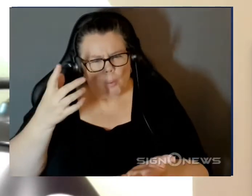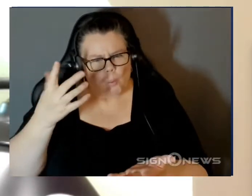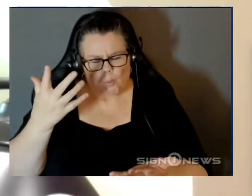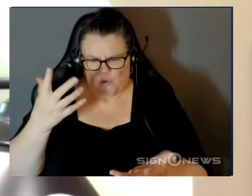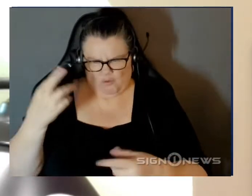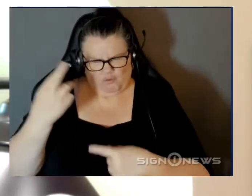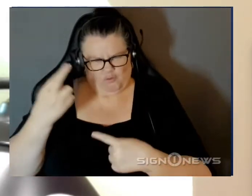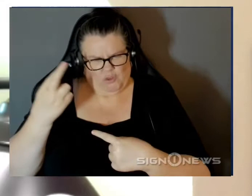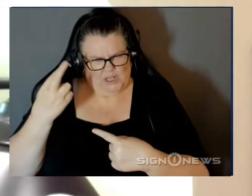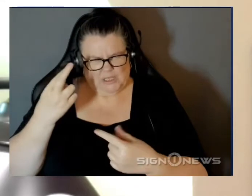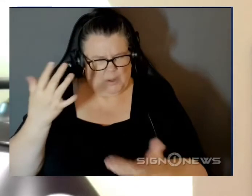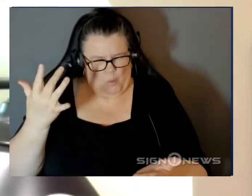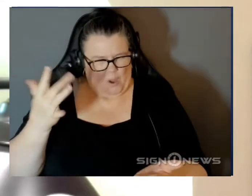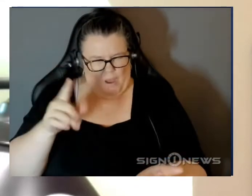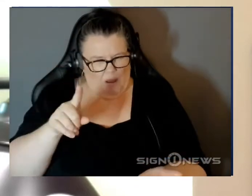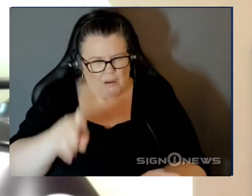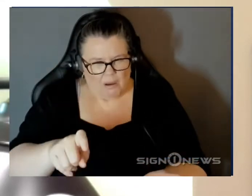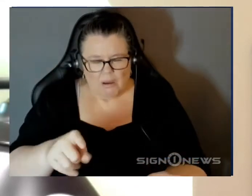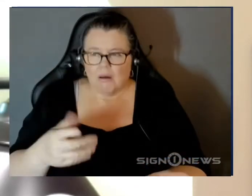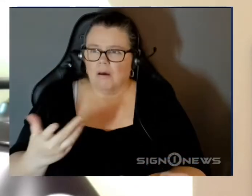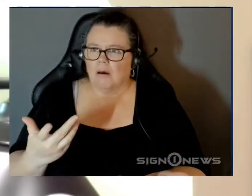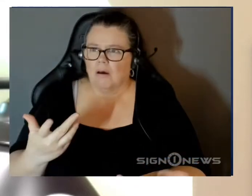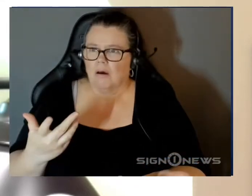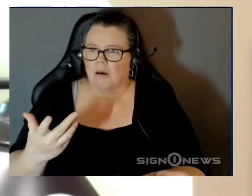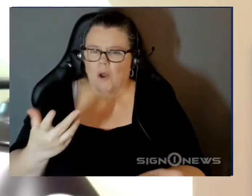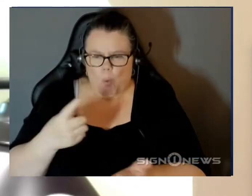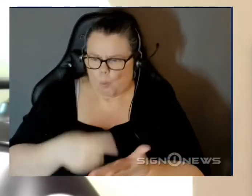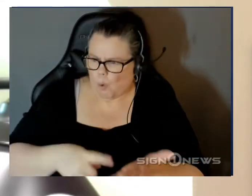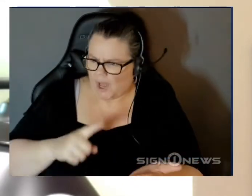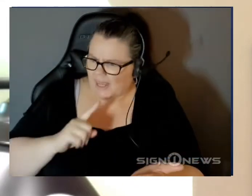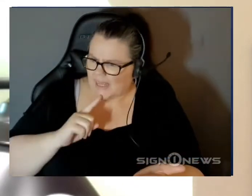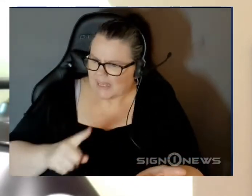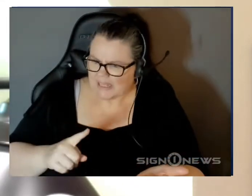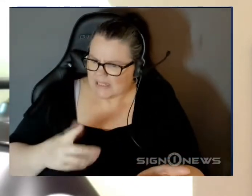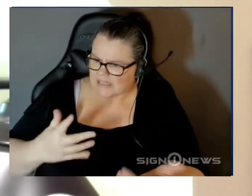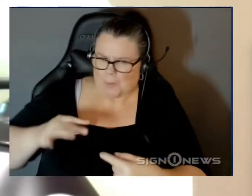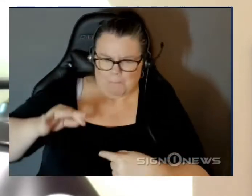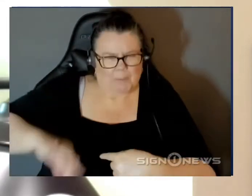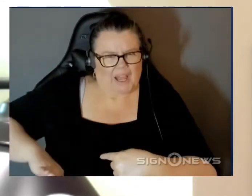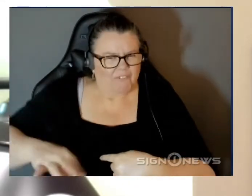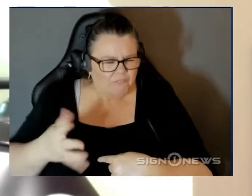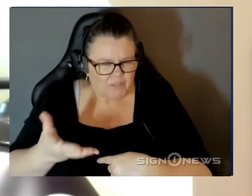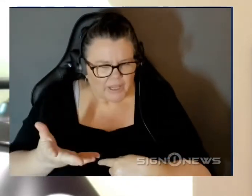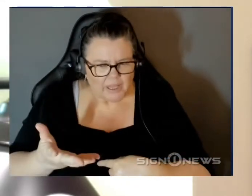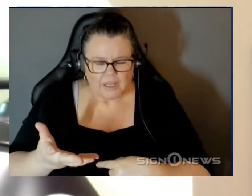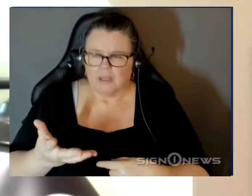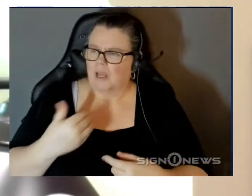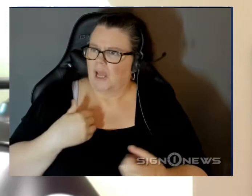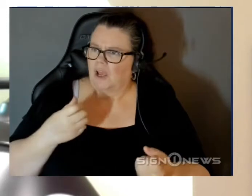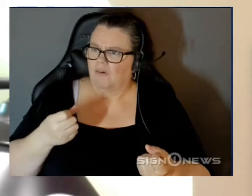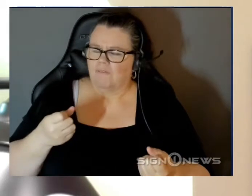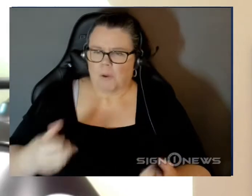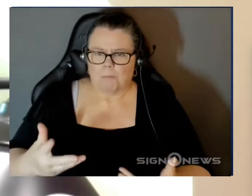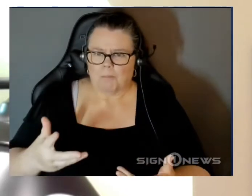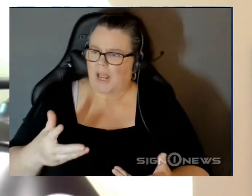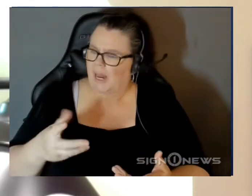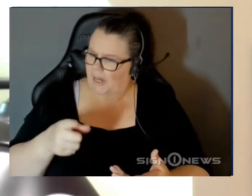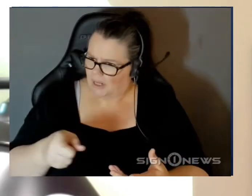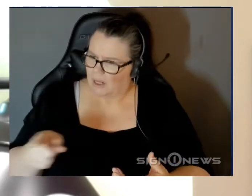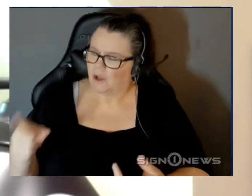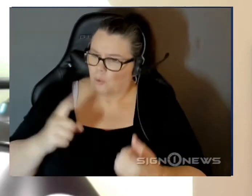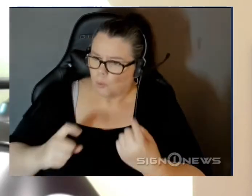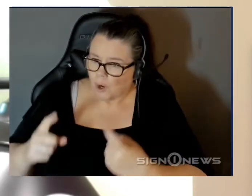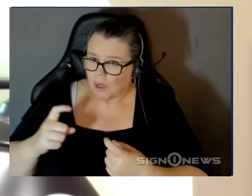any benefits? So we get questions all the time, or assumptions. Do you need to have a guardianship to review your